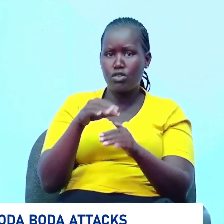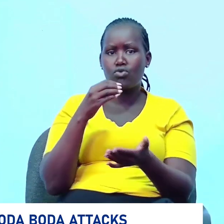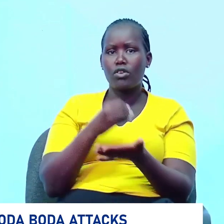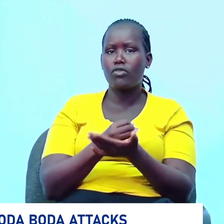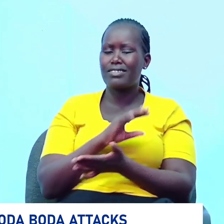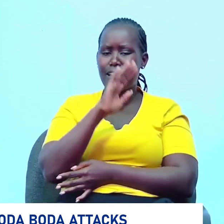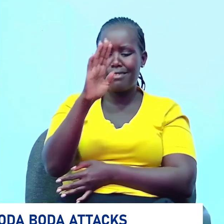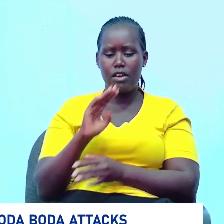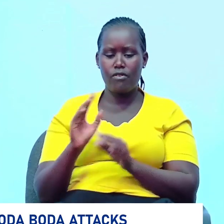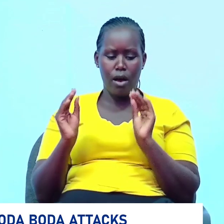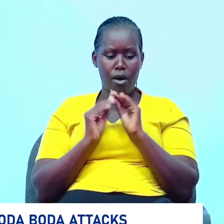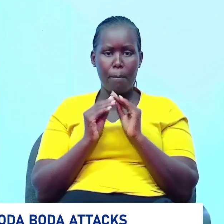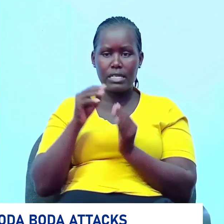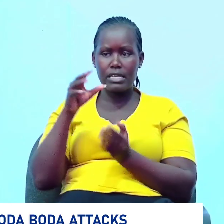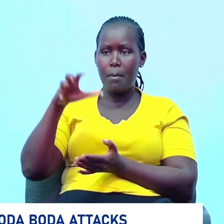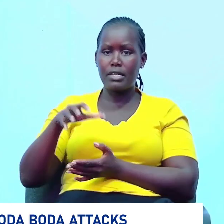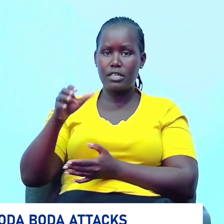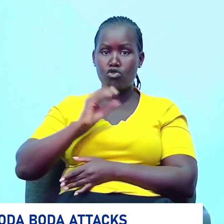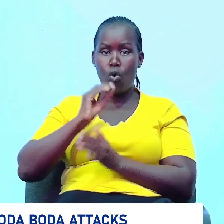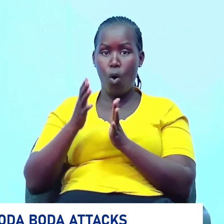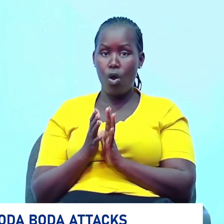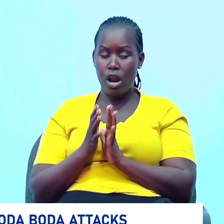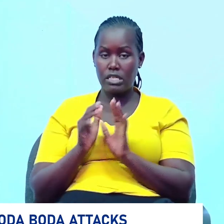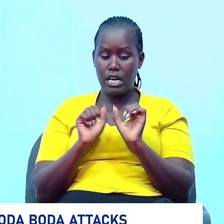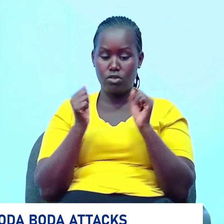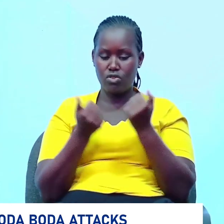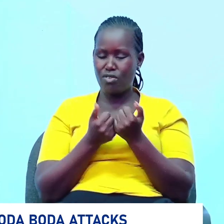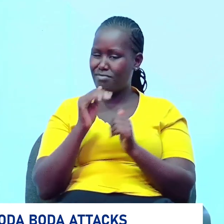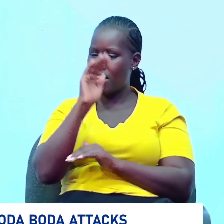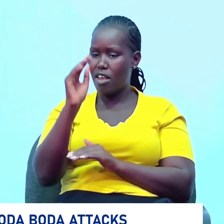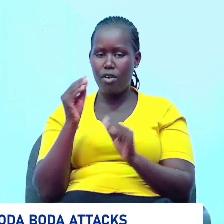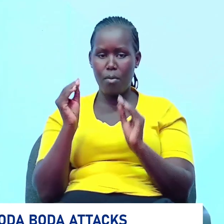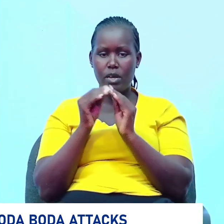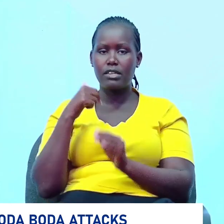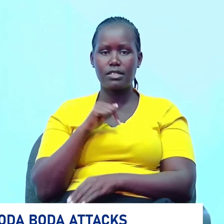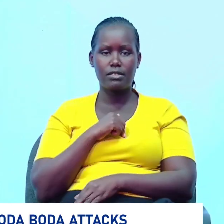Matatu Owners Association. The Matatu people, he has never met us.